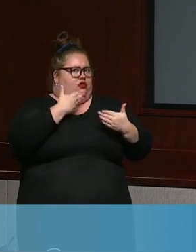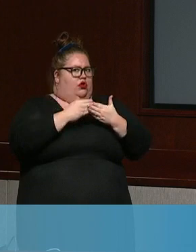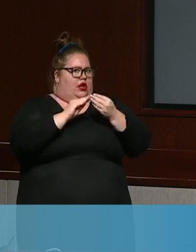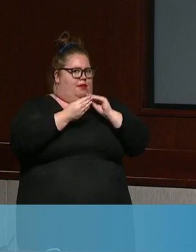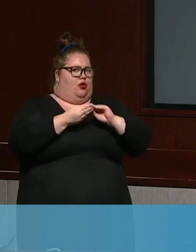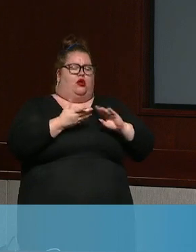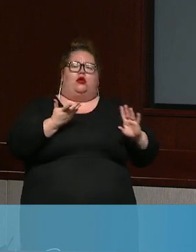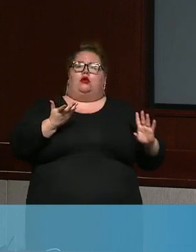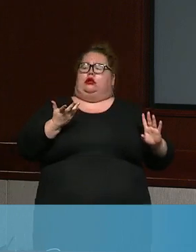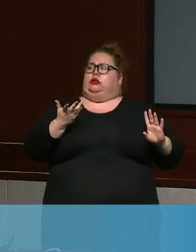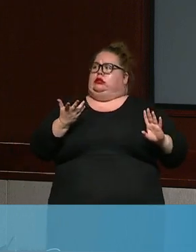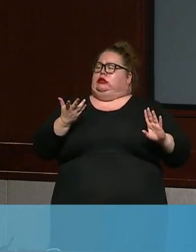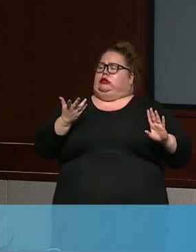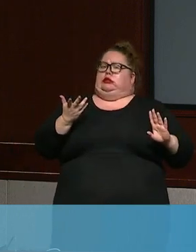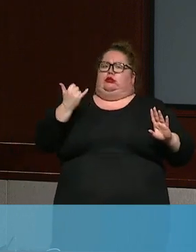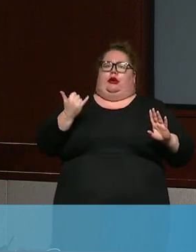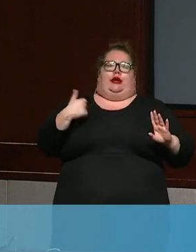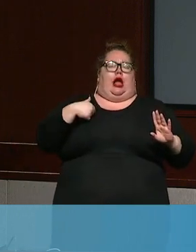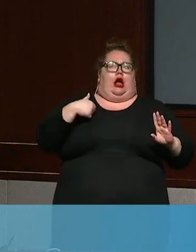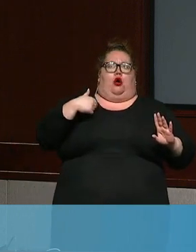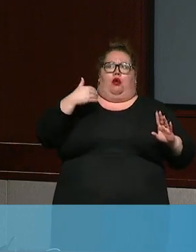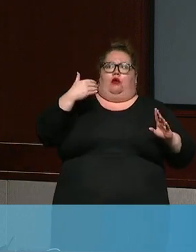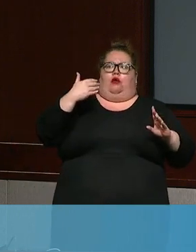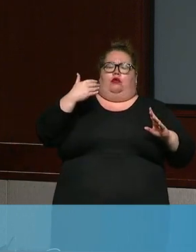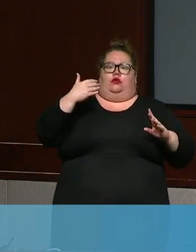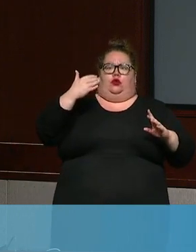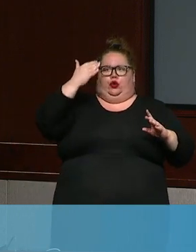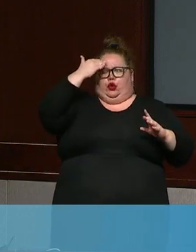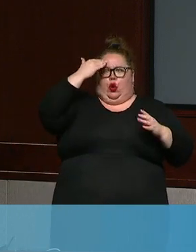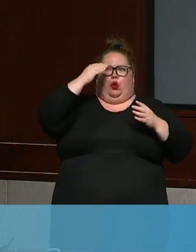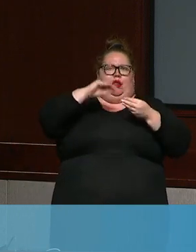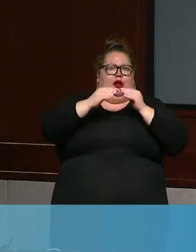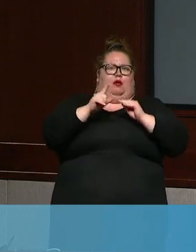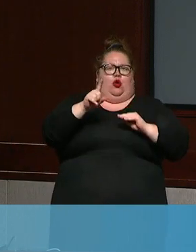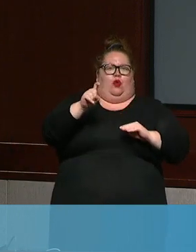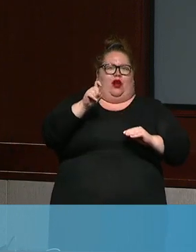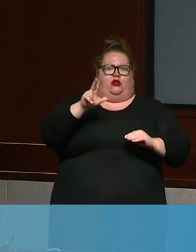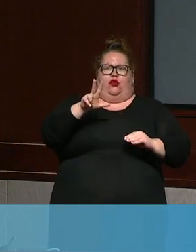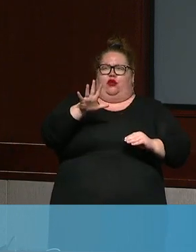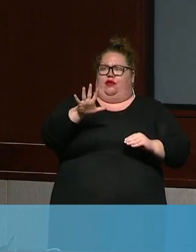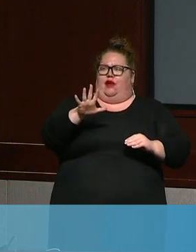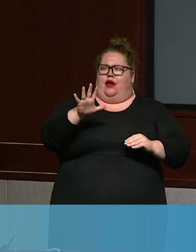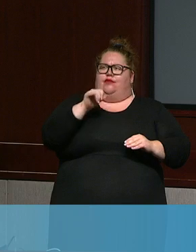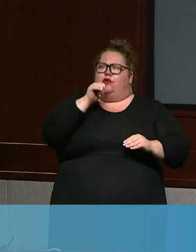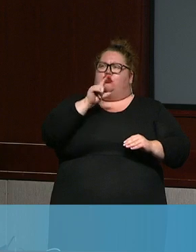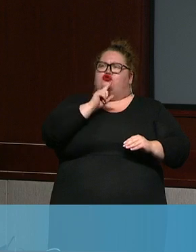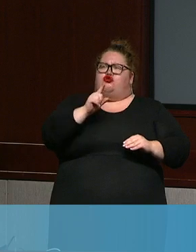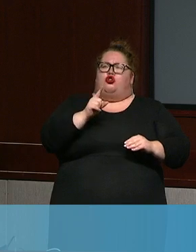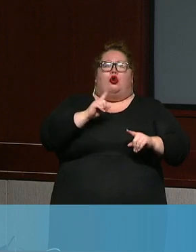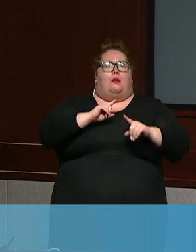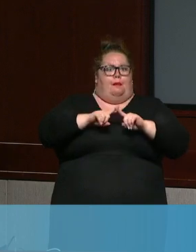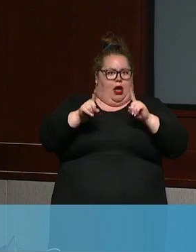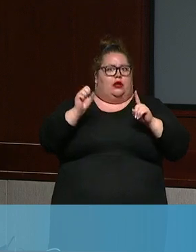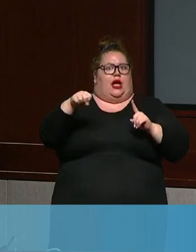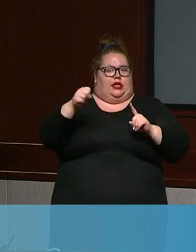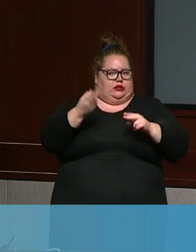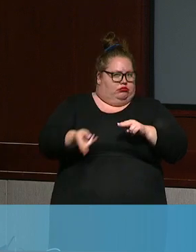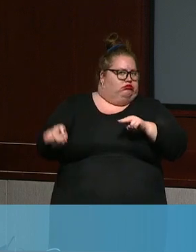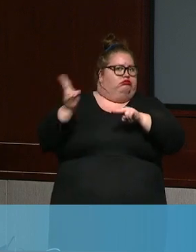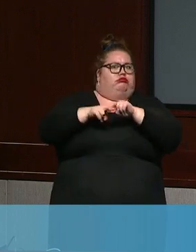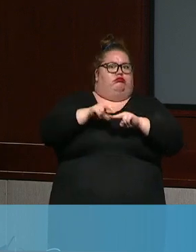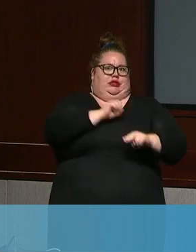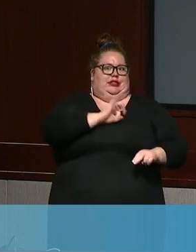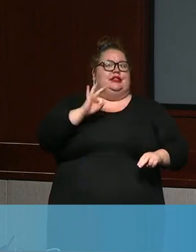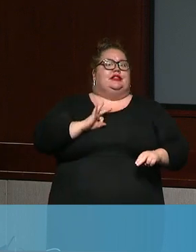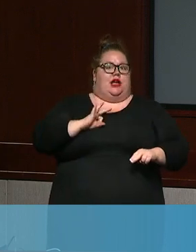Bob, I can't tell you off the top of my head if we're at exactly 135 at this point. We've definitely increased the number of staff we have working on it.